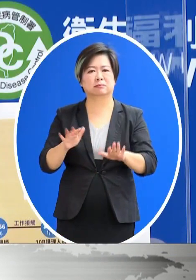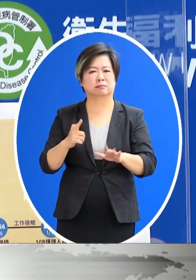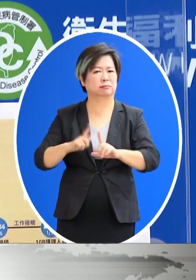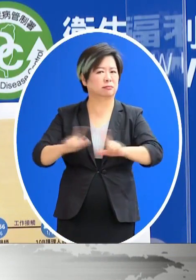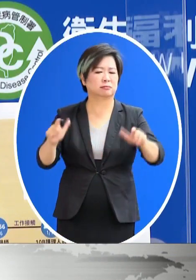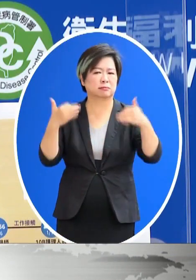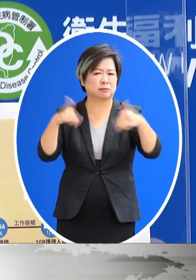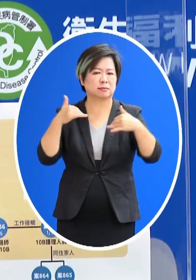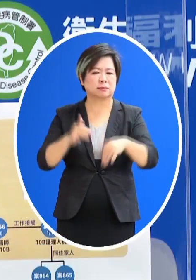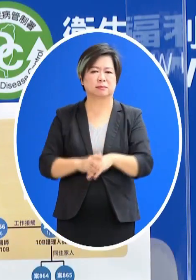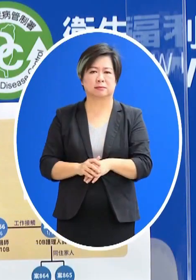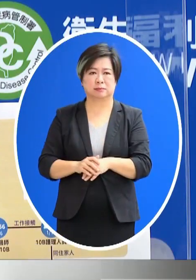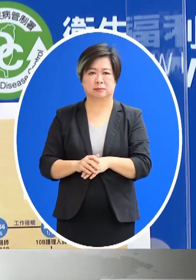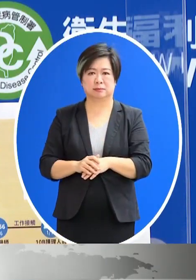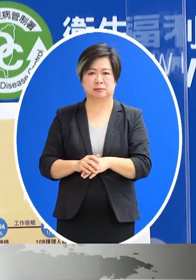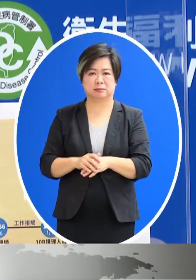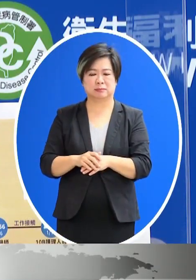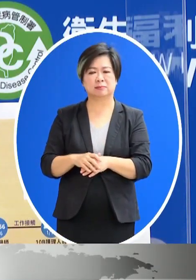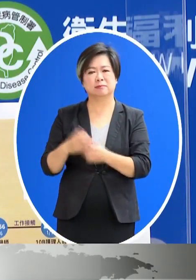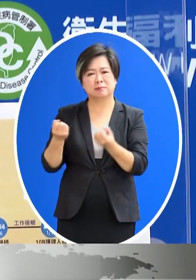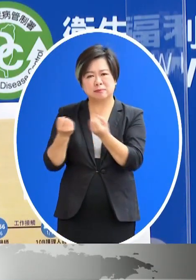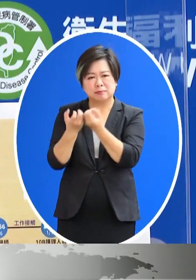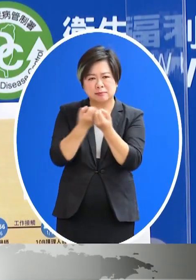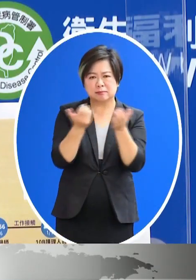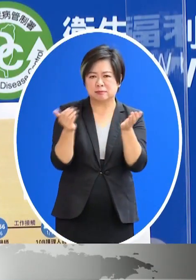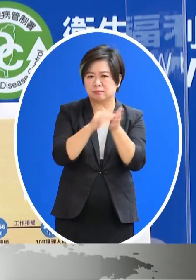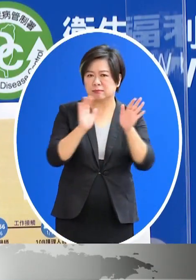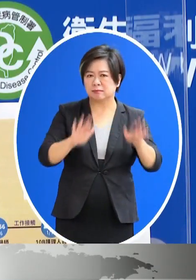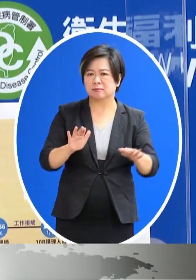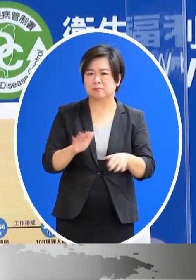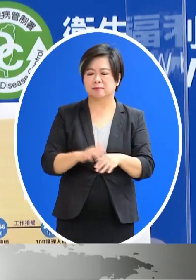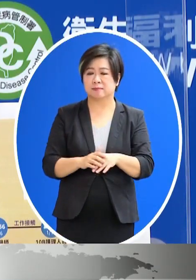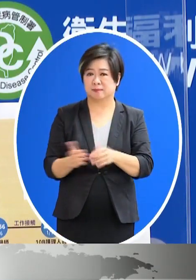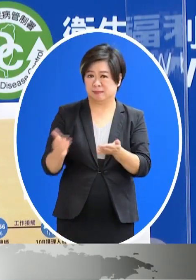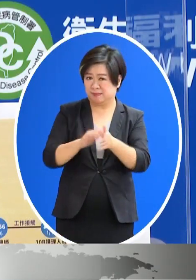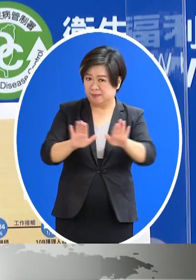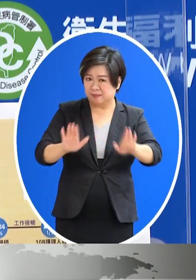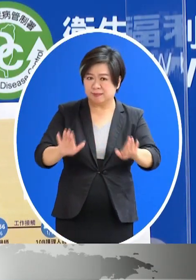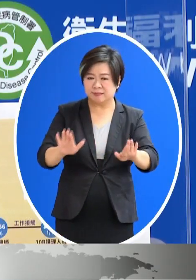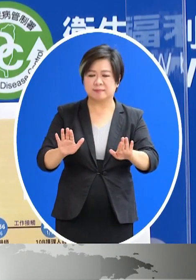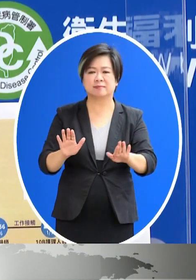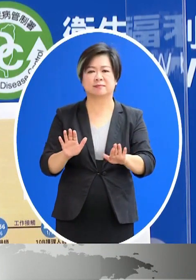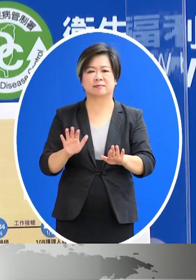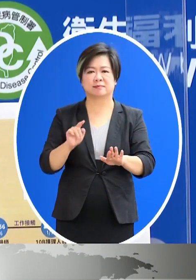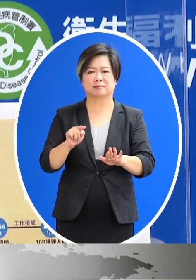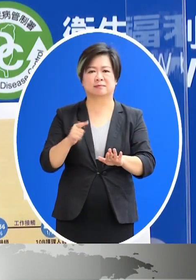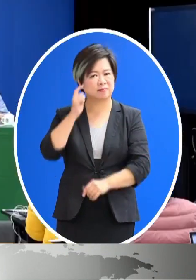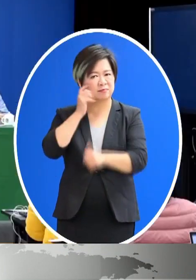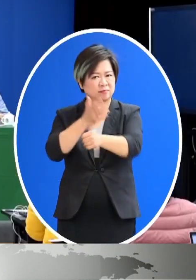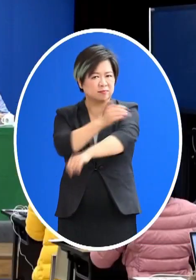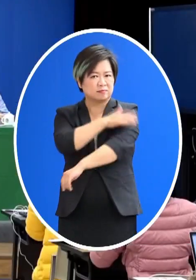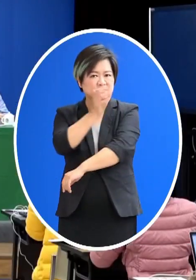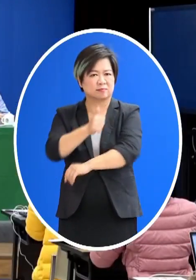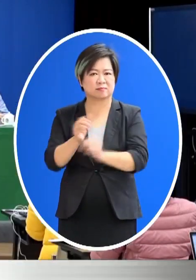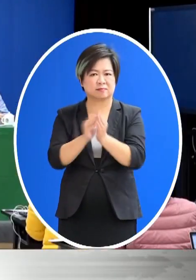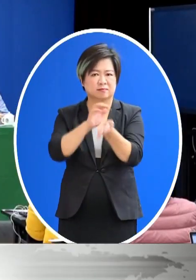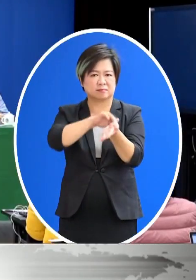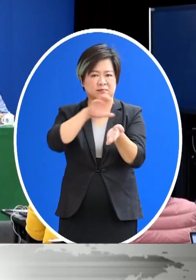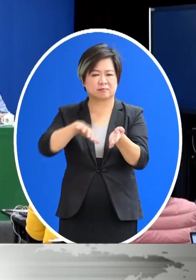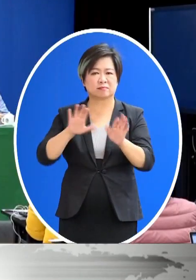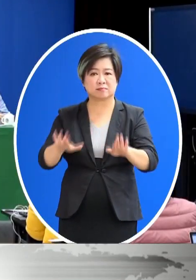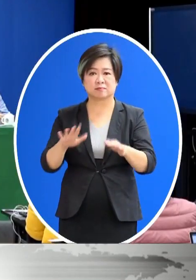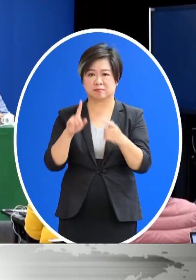It started out small, but one thing happened after another. Now, this can be considered to be the greatest challenge yet. The minister says